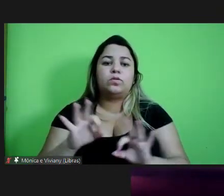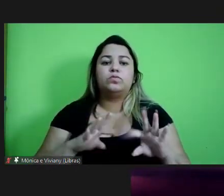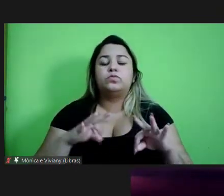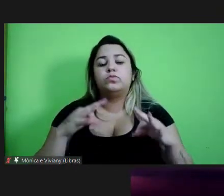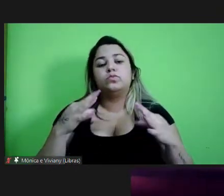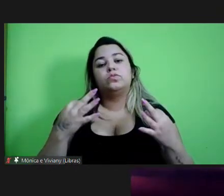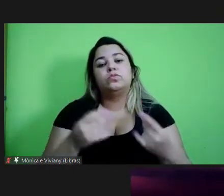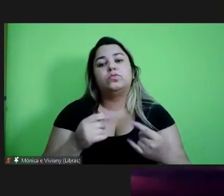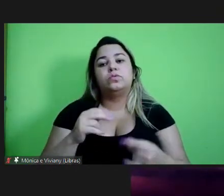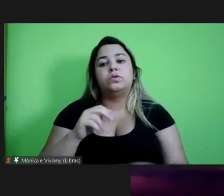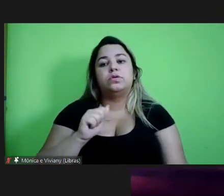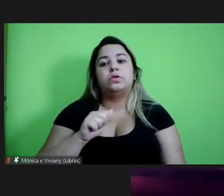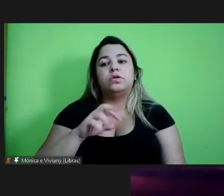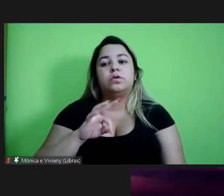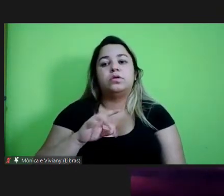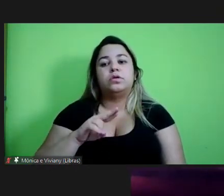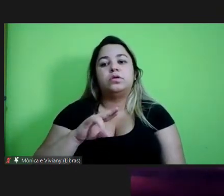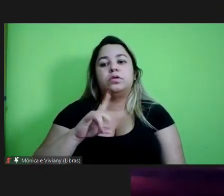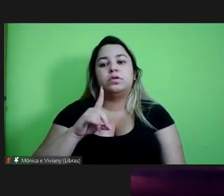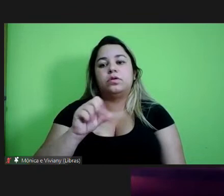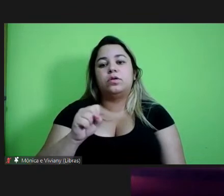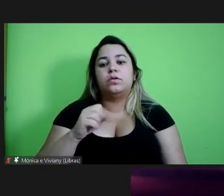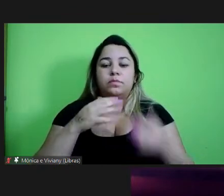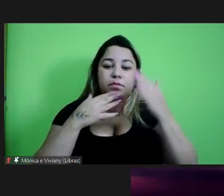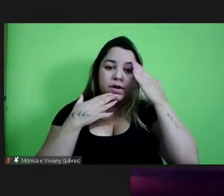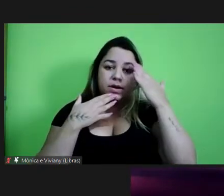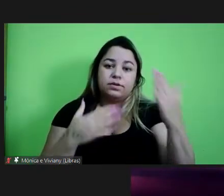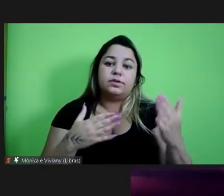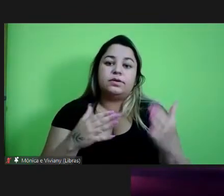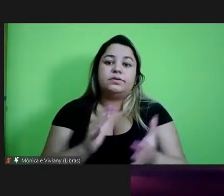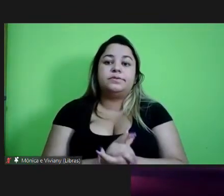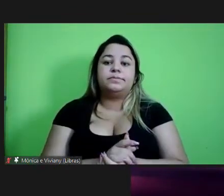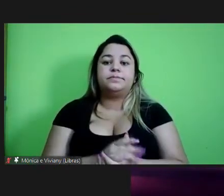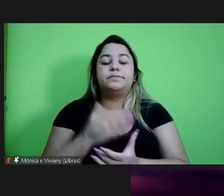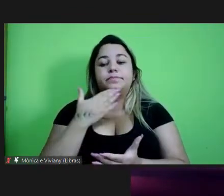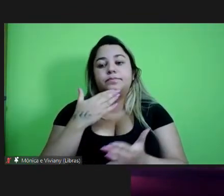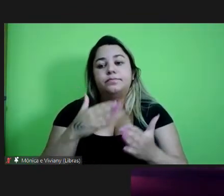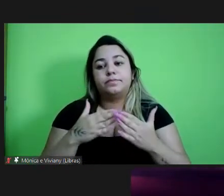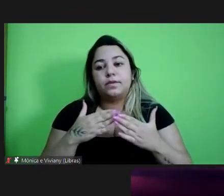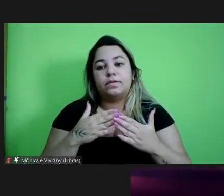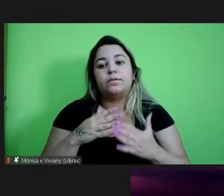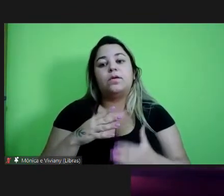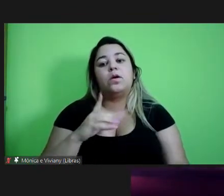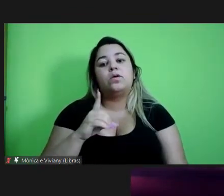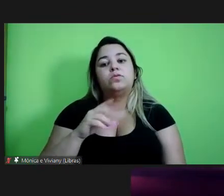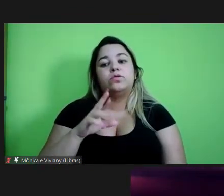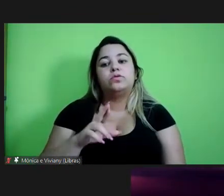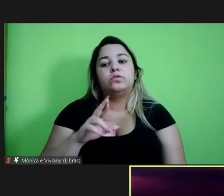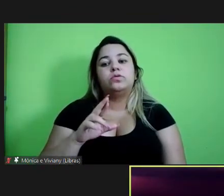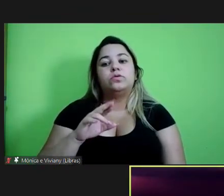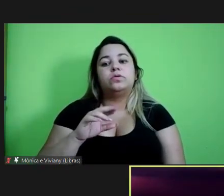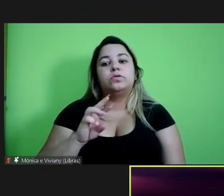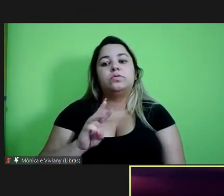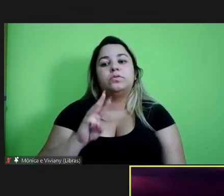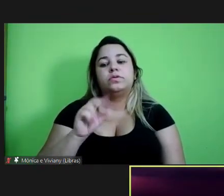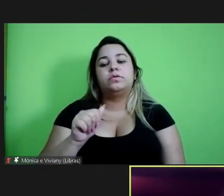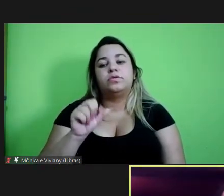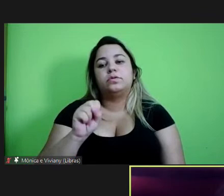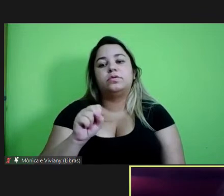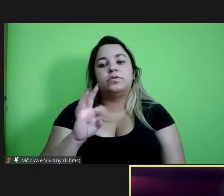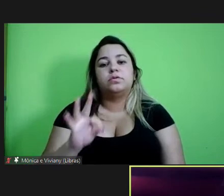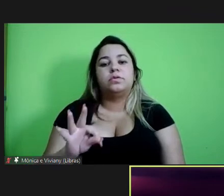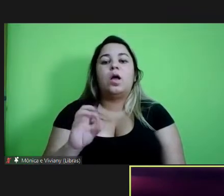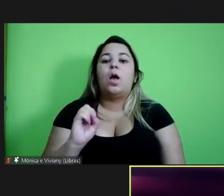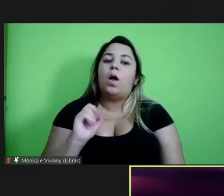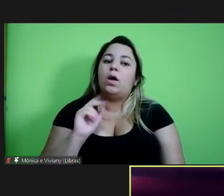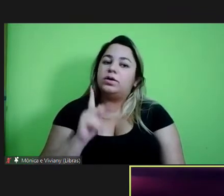Do you have a time to plan all the activities? Okay, thank you. And now, Dr. West, you can answer your question. I will try, because